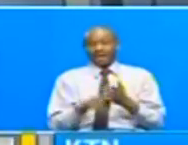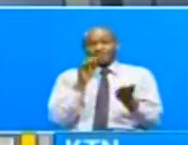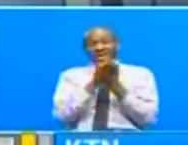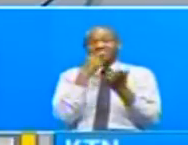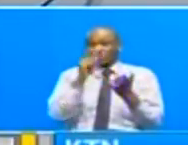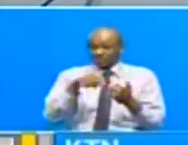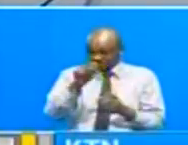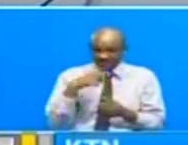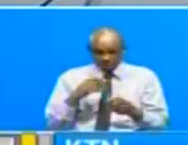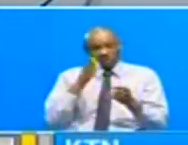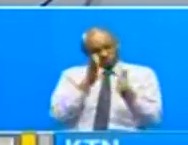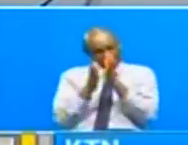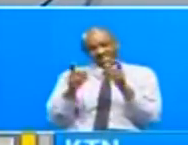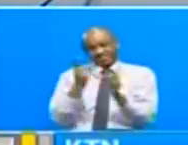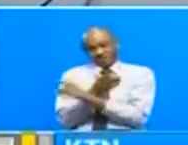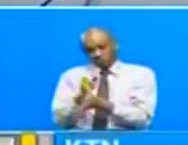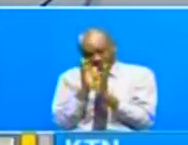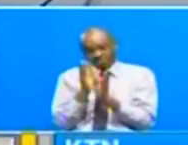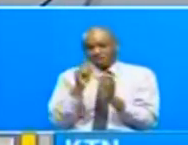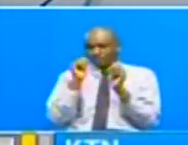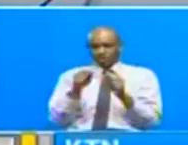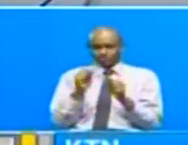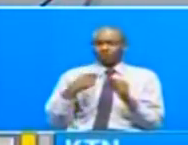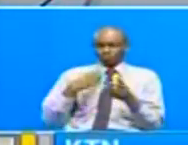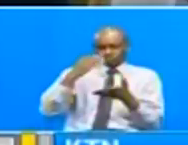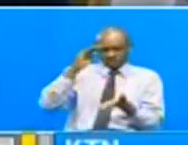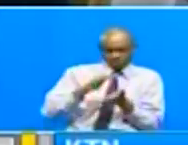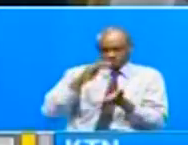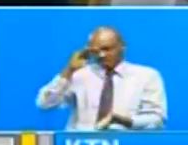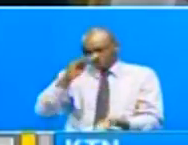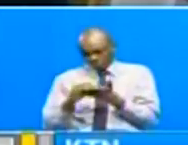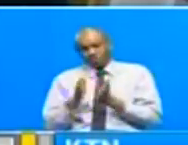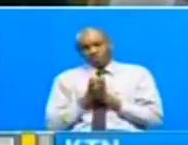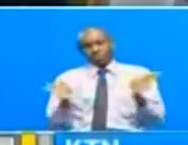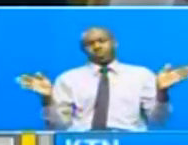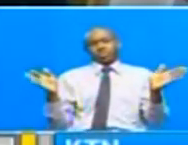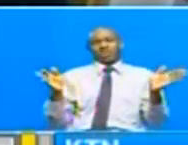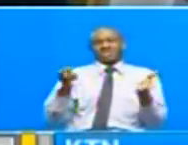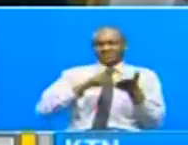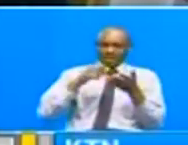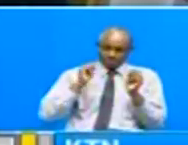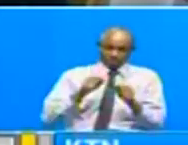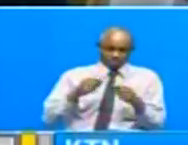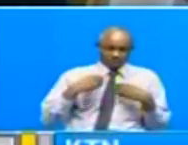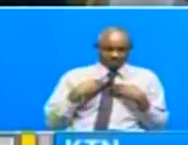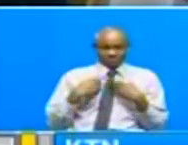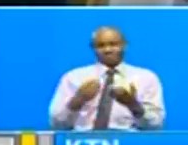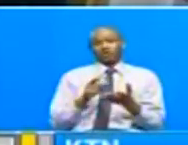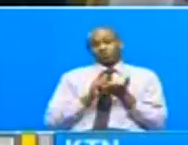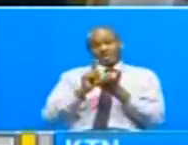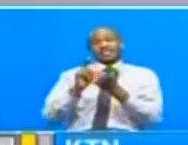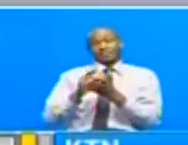says its restructuring process is well on course towards cutting costs, diversifying revenue streams, and pushing it to a top-tier lender